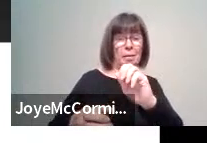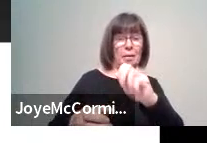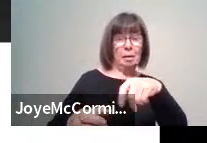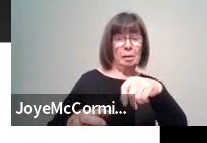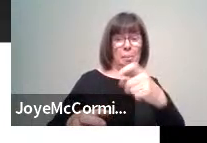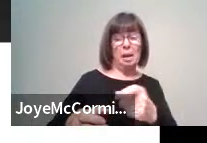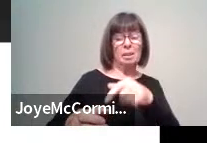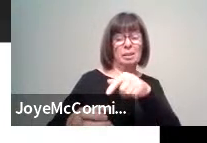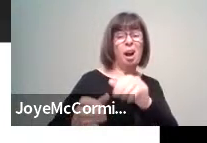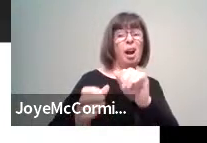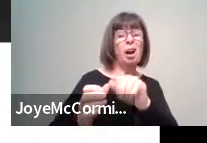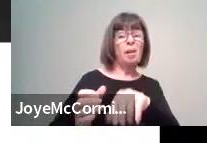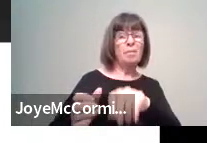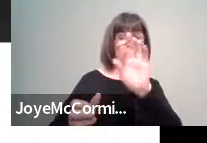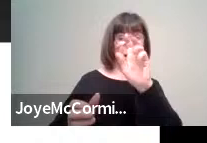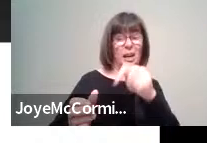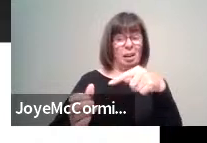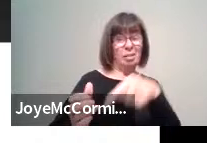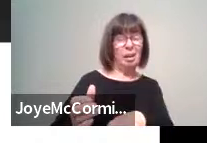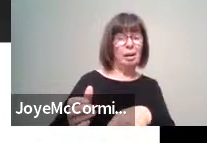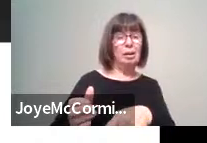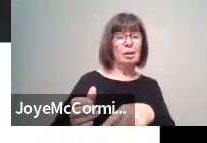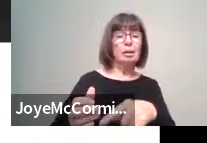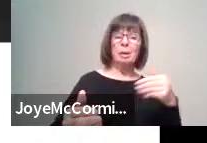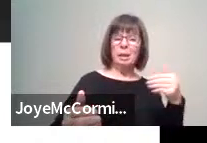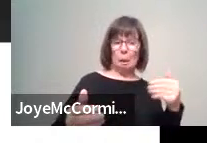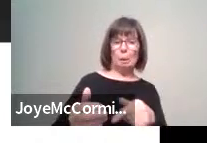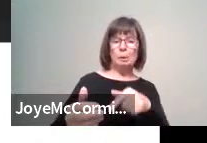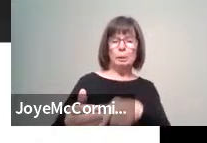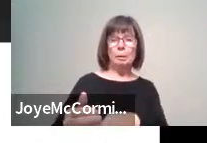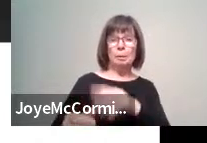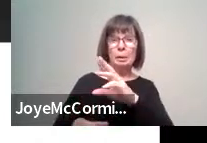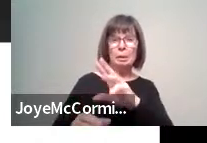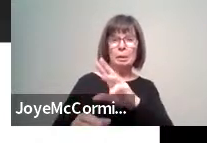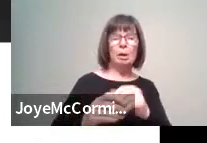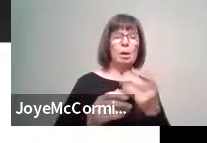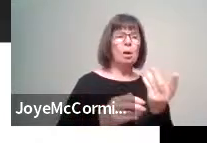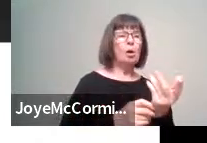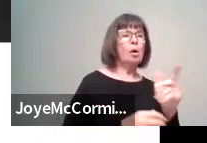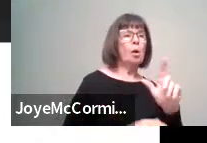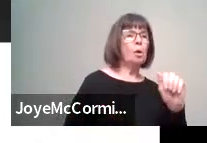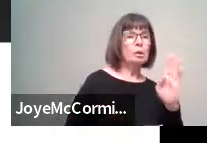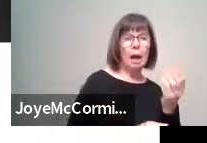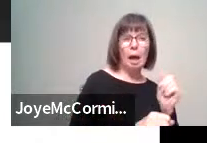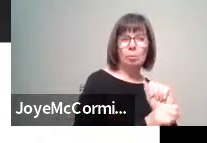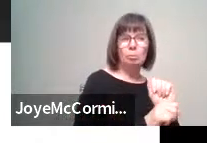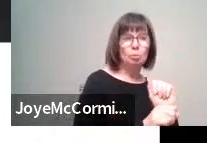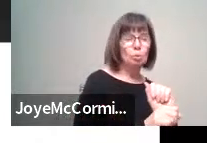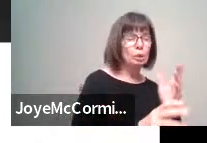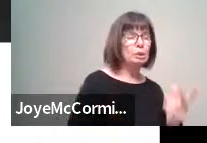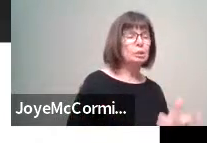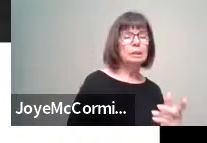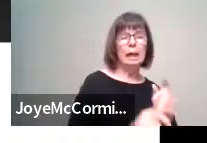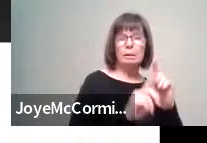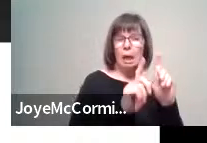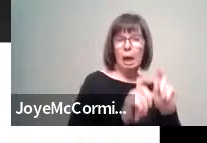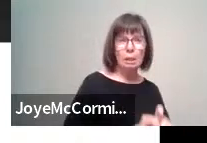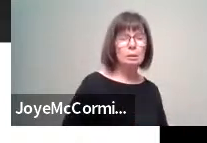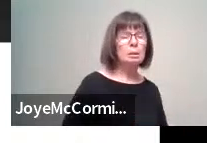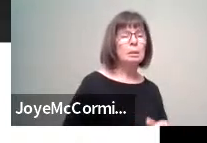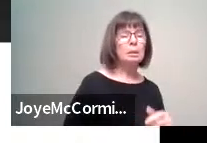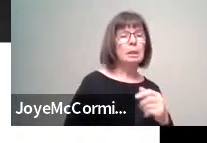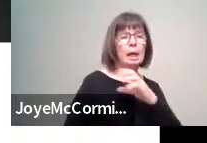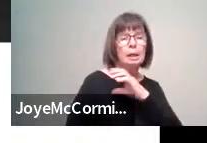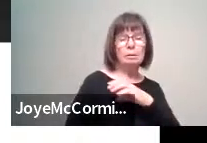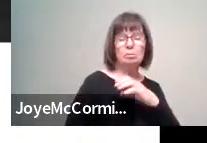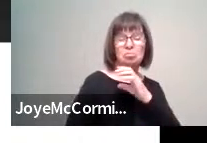case was identified, laboratory workers who routinely perform Mpox virus testing, and clinicians